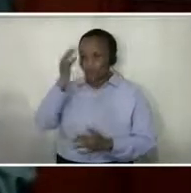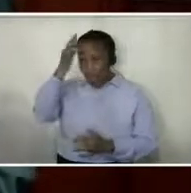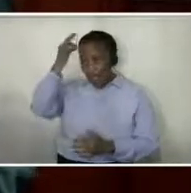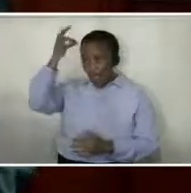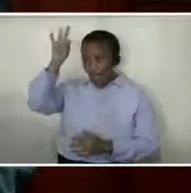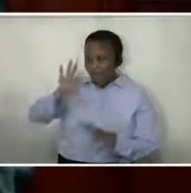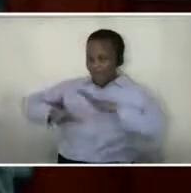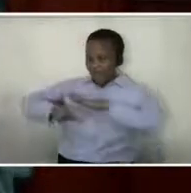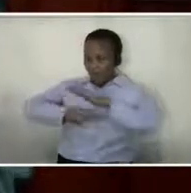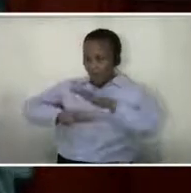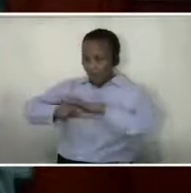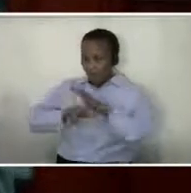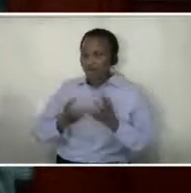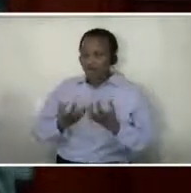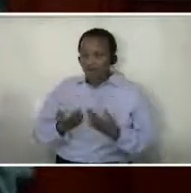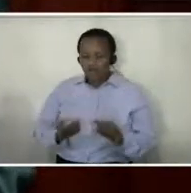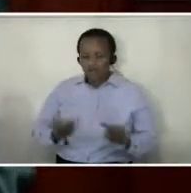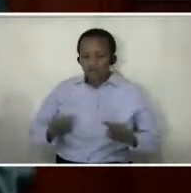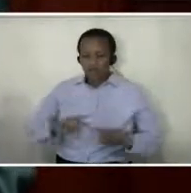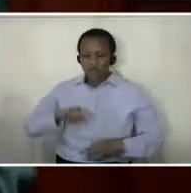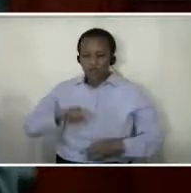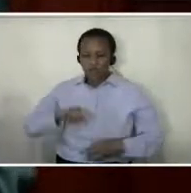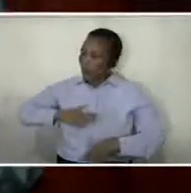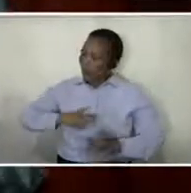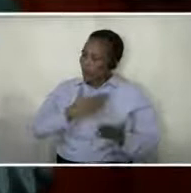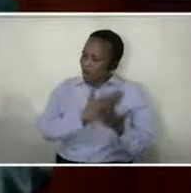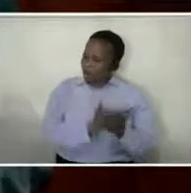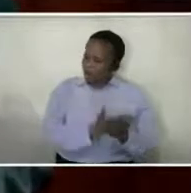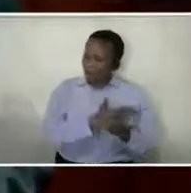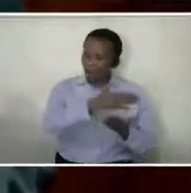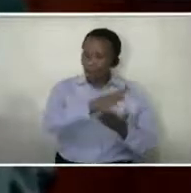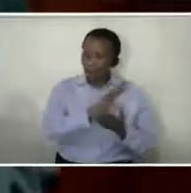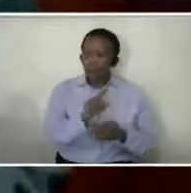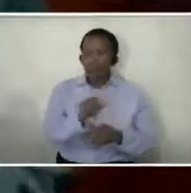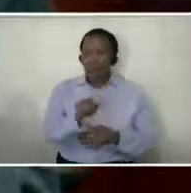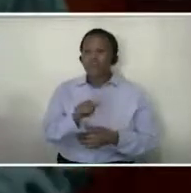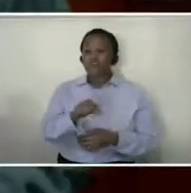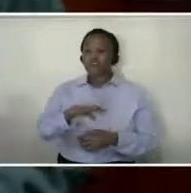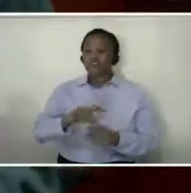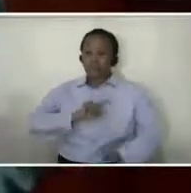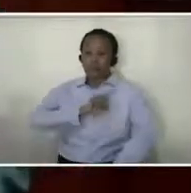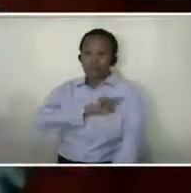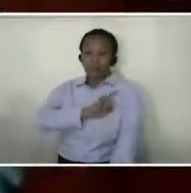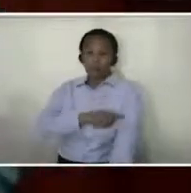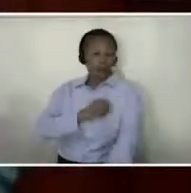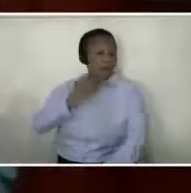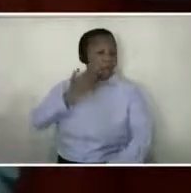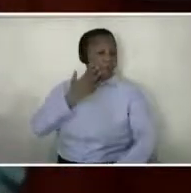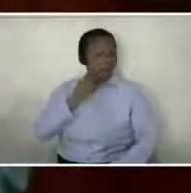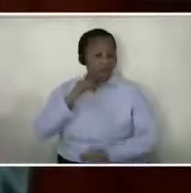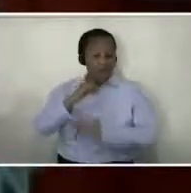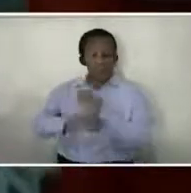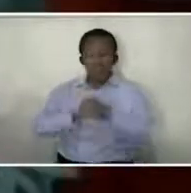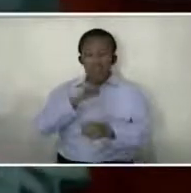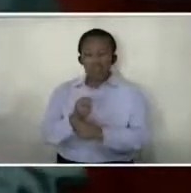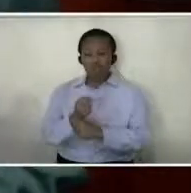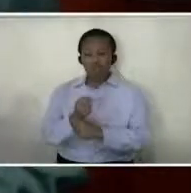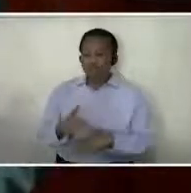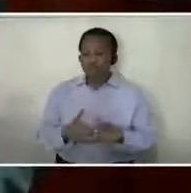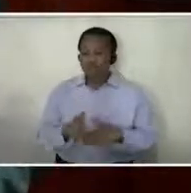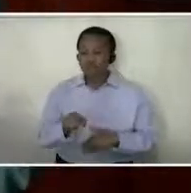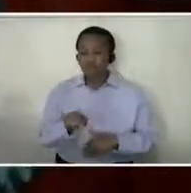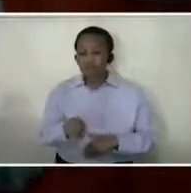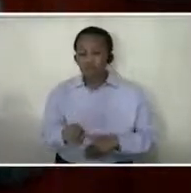resources to dislodge the ANC from power in 2024. Most of them lack capacity,